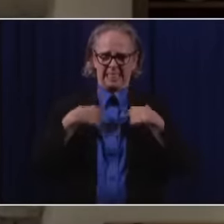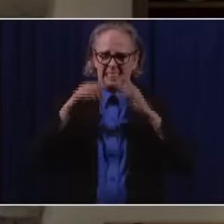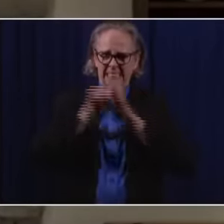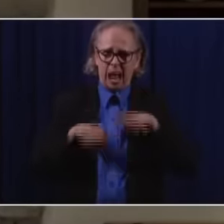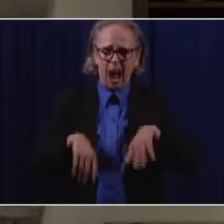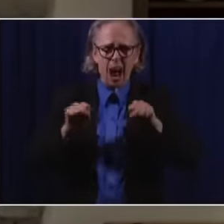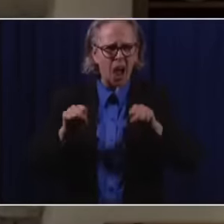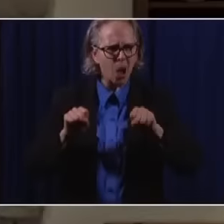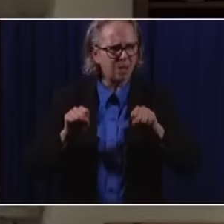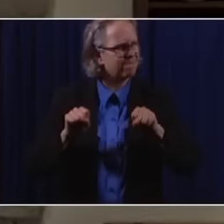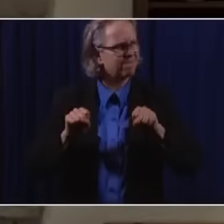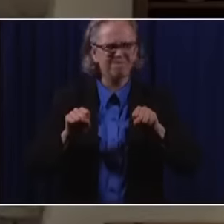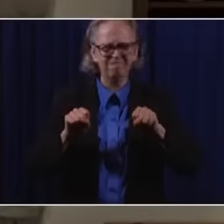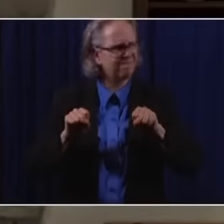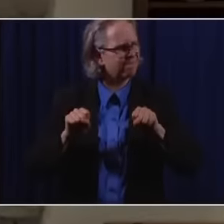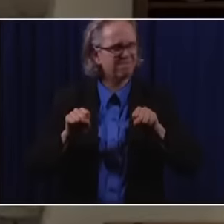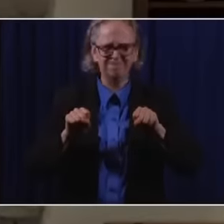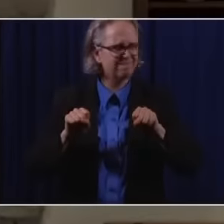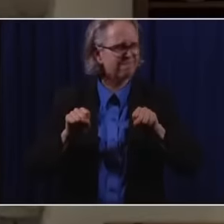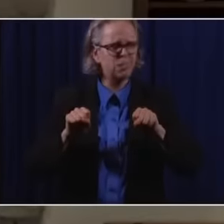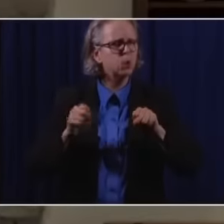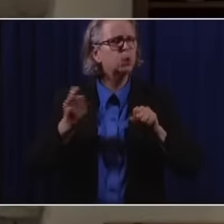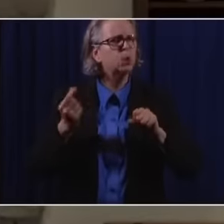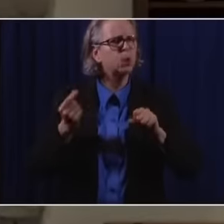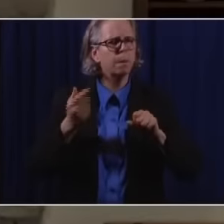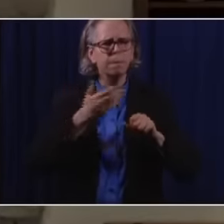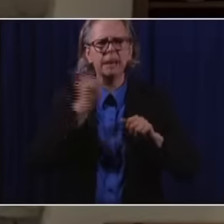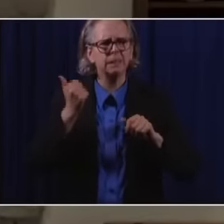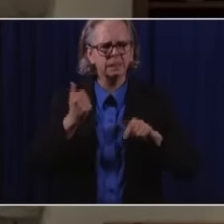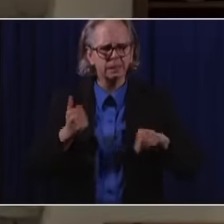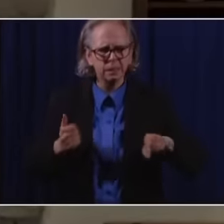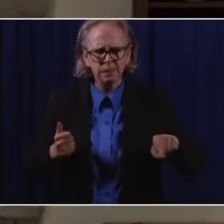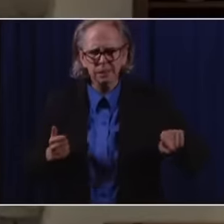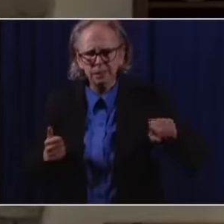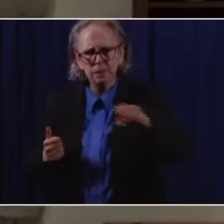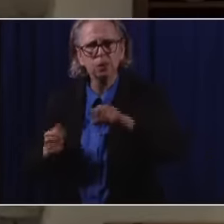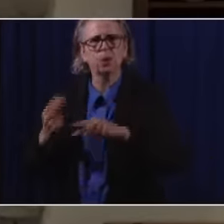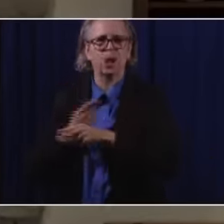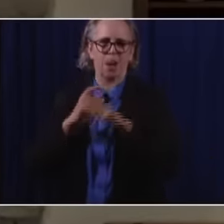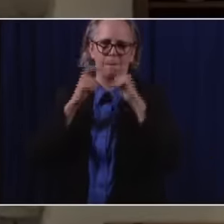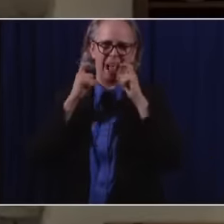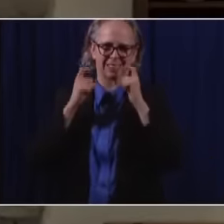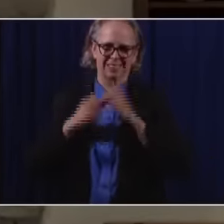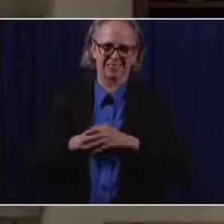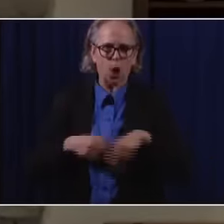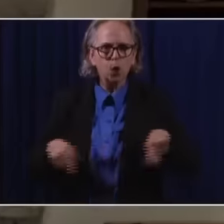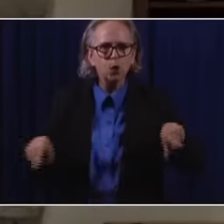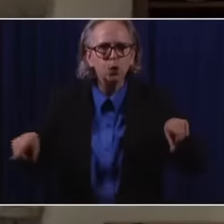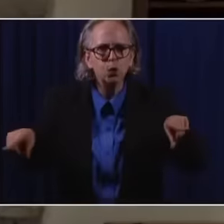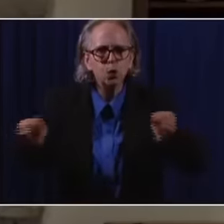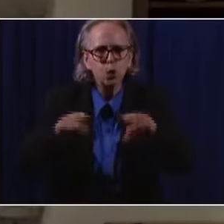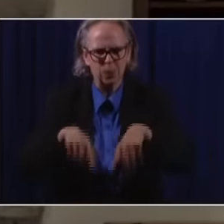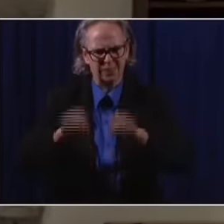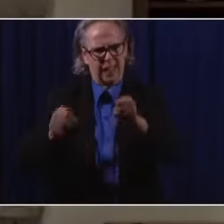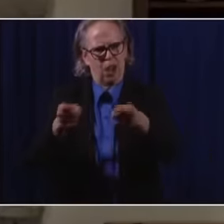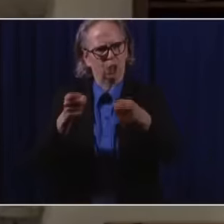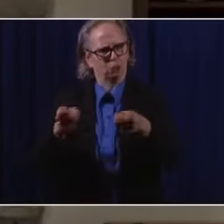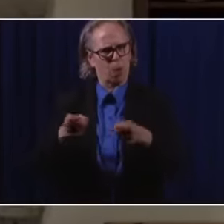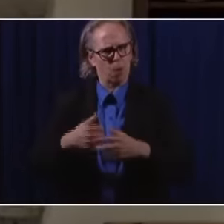wearing the mask, keeping safe. We can control this. But my point as I